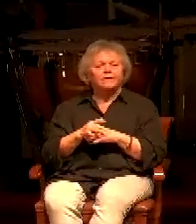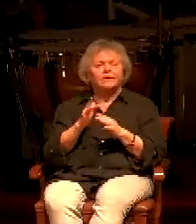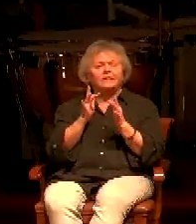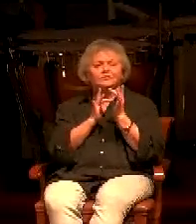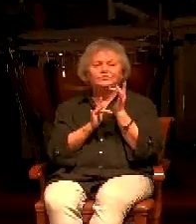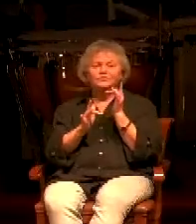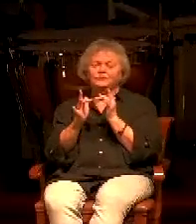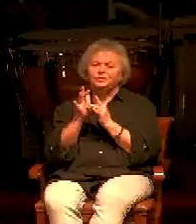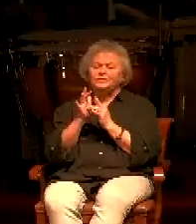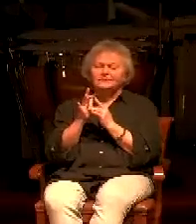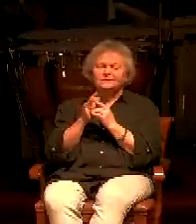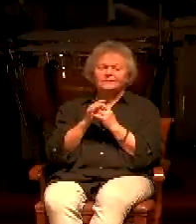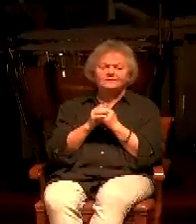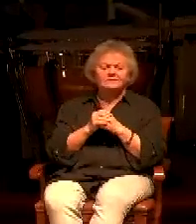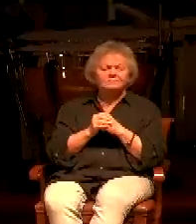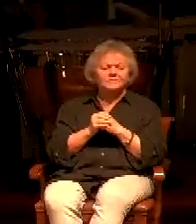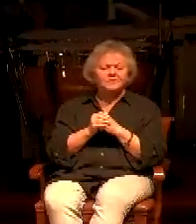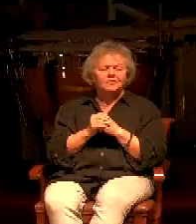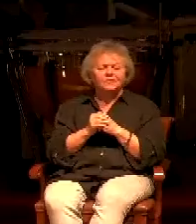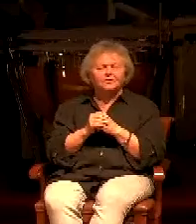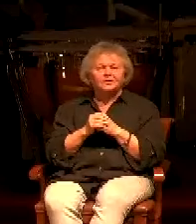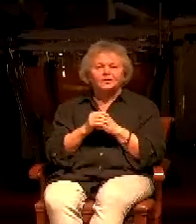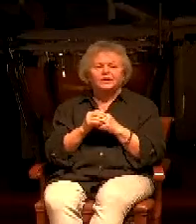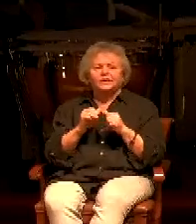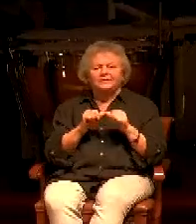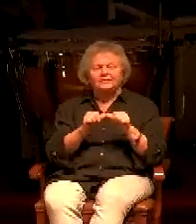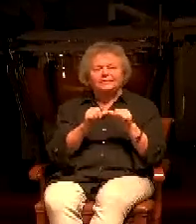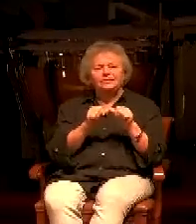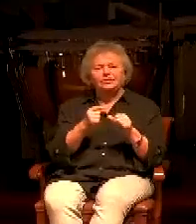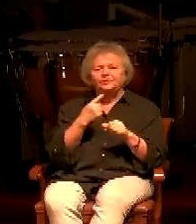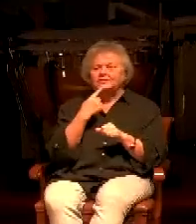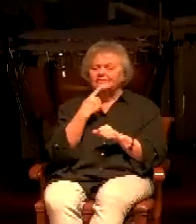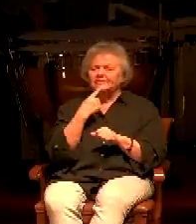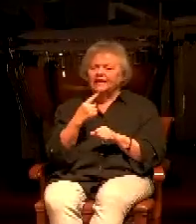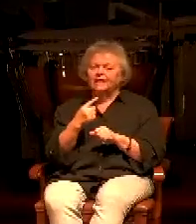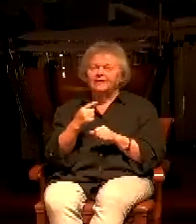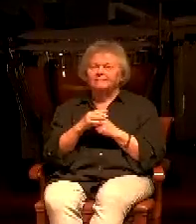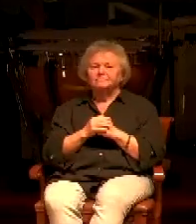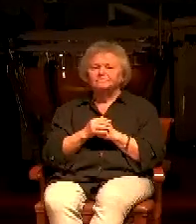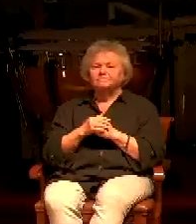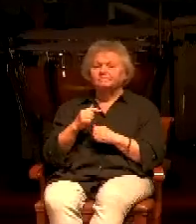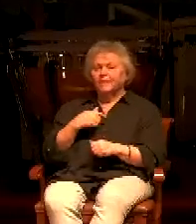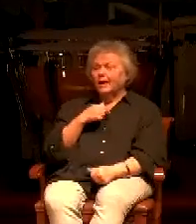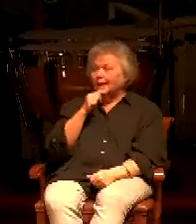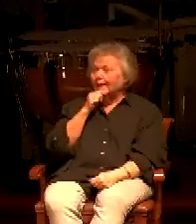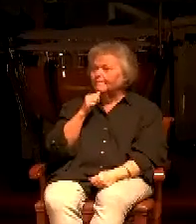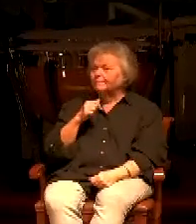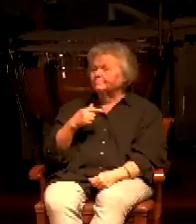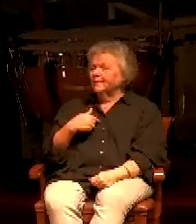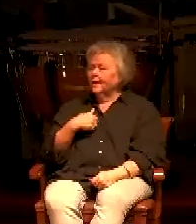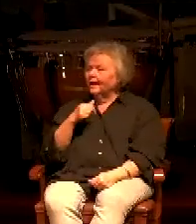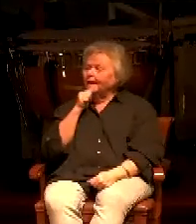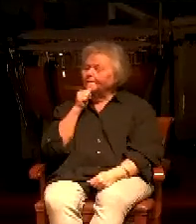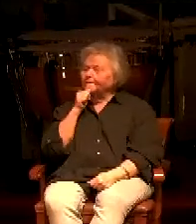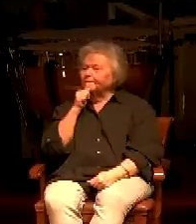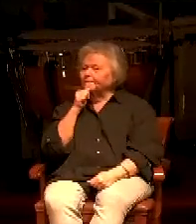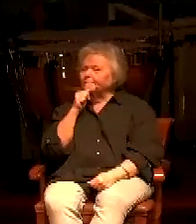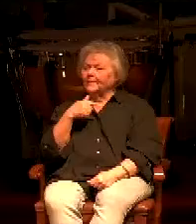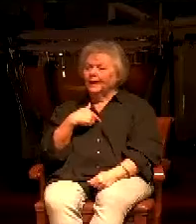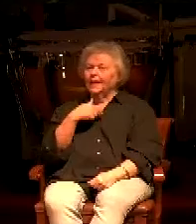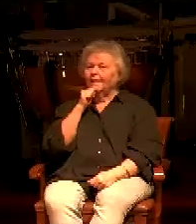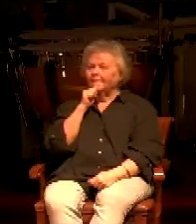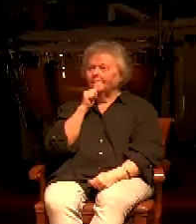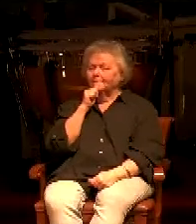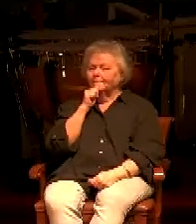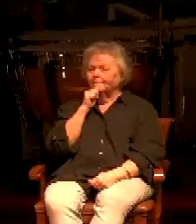up stories or lying, just continues to say, I am. And Peter says, I am